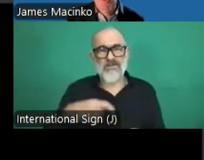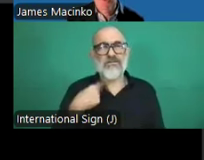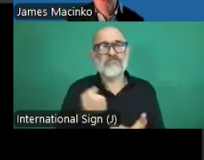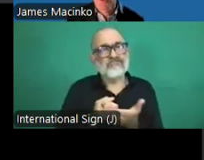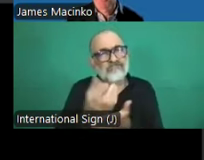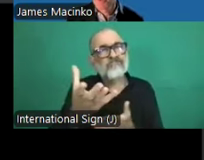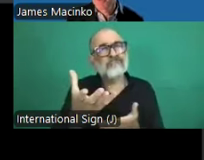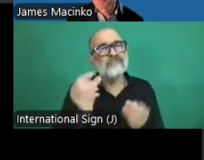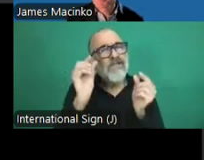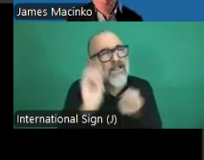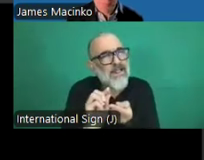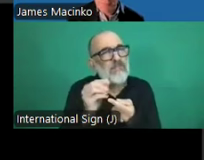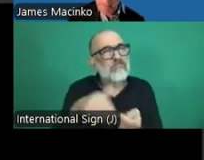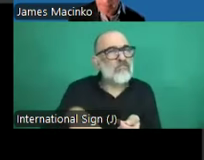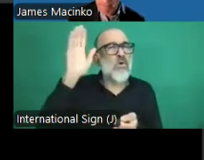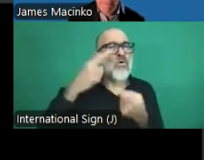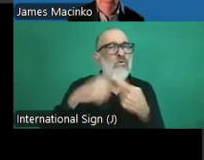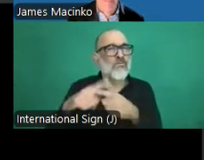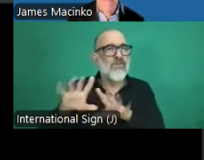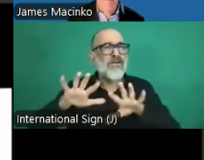be improved going forward.